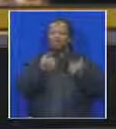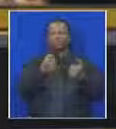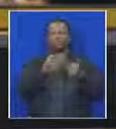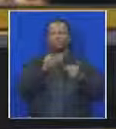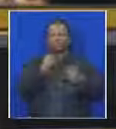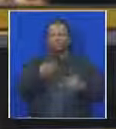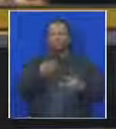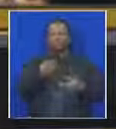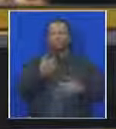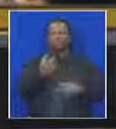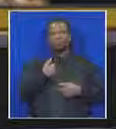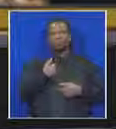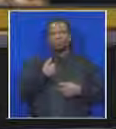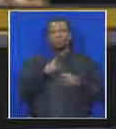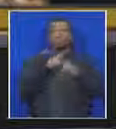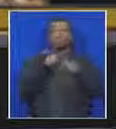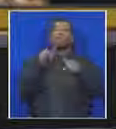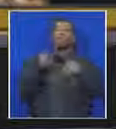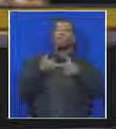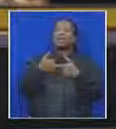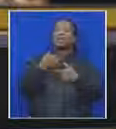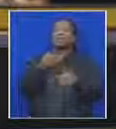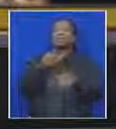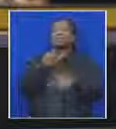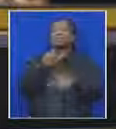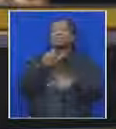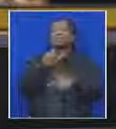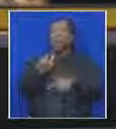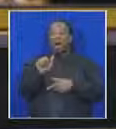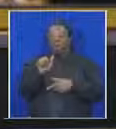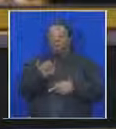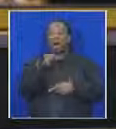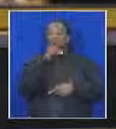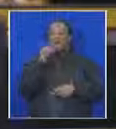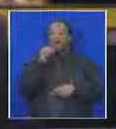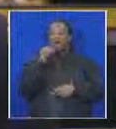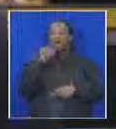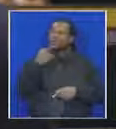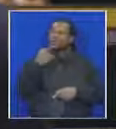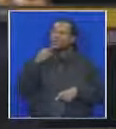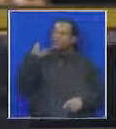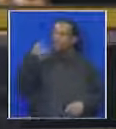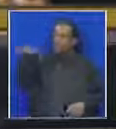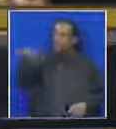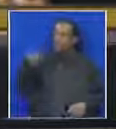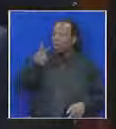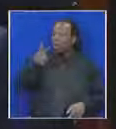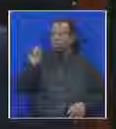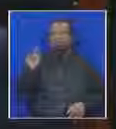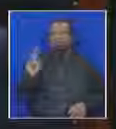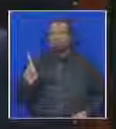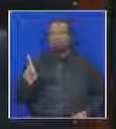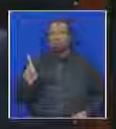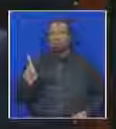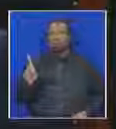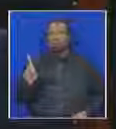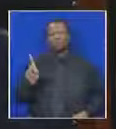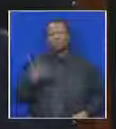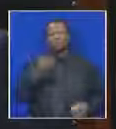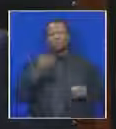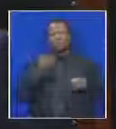Yes. Because that was a simile for you chaps. Yes. He did not call anyone a wolf. Honorable, I'll rule on that, yeah,